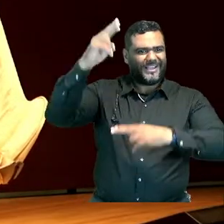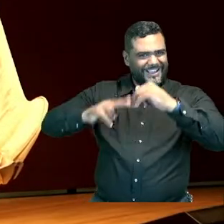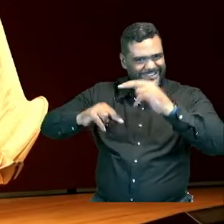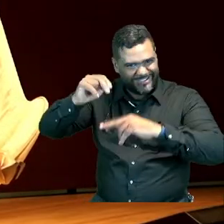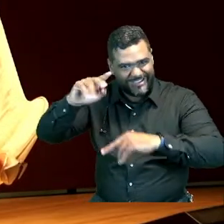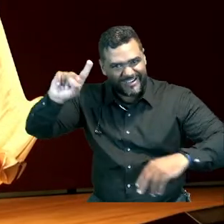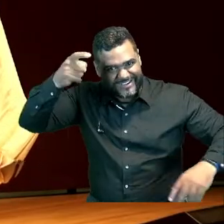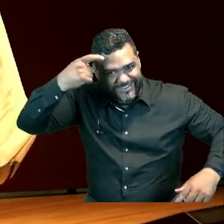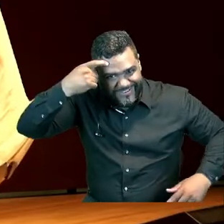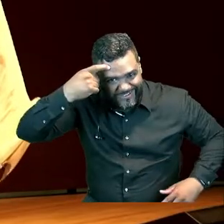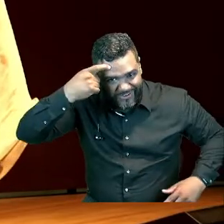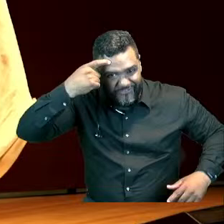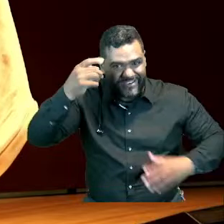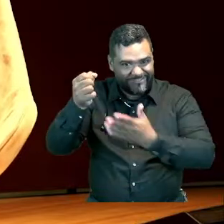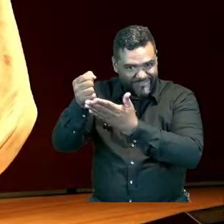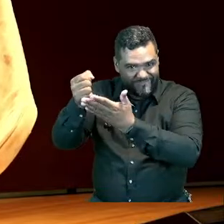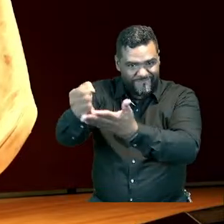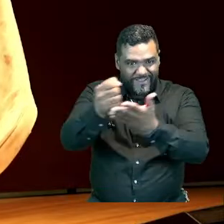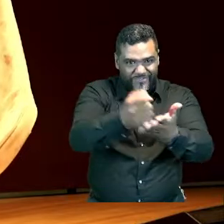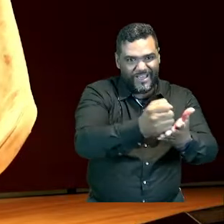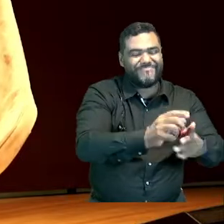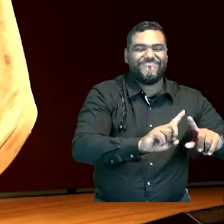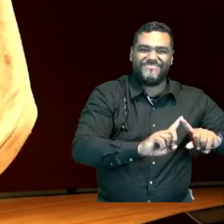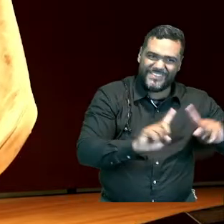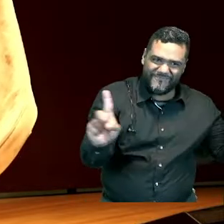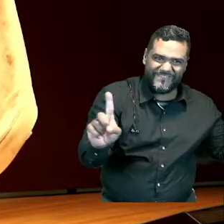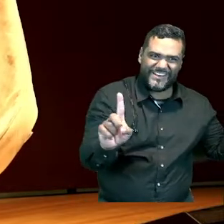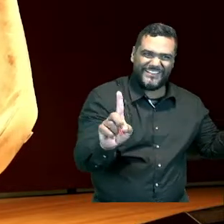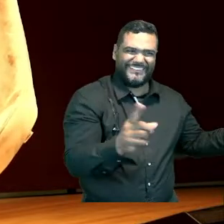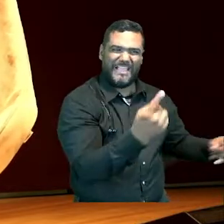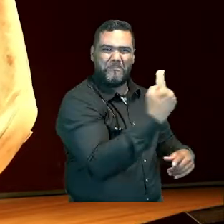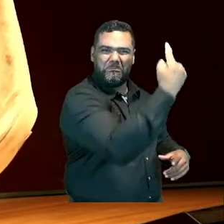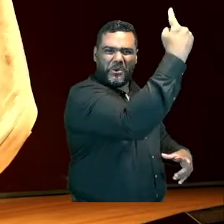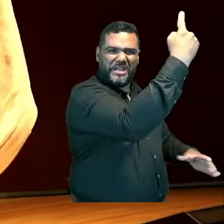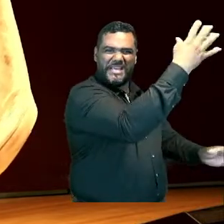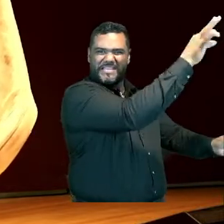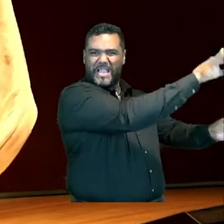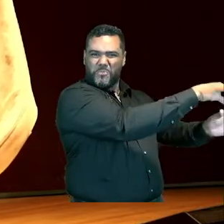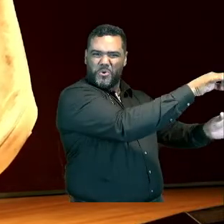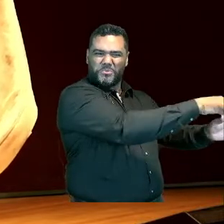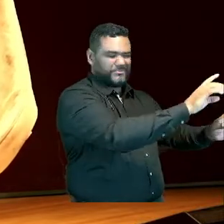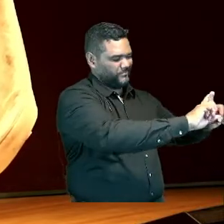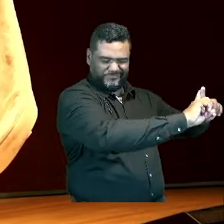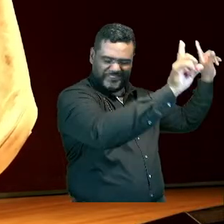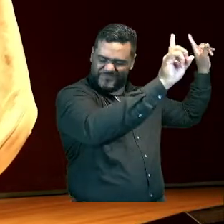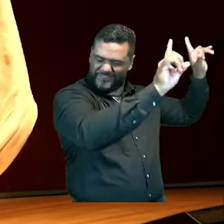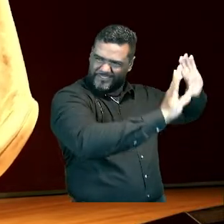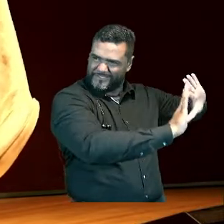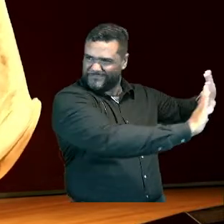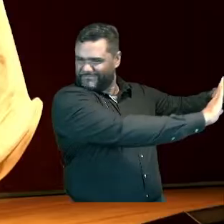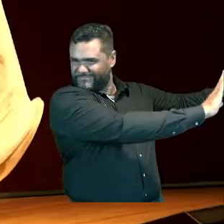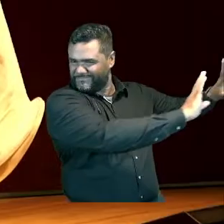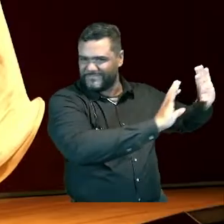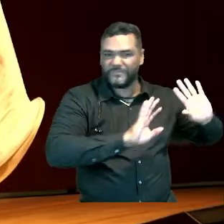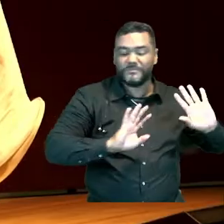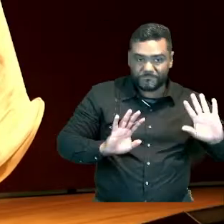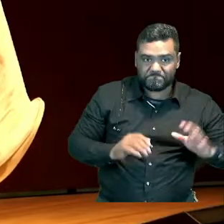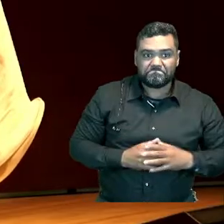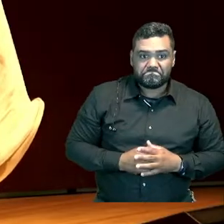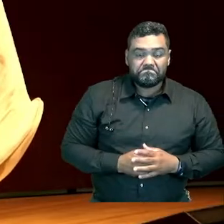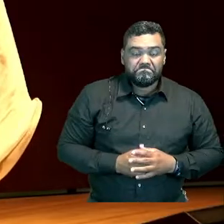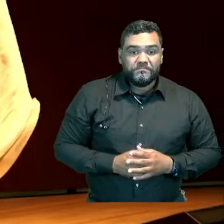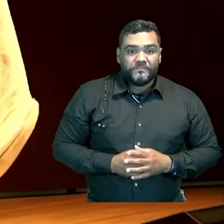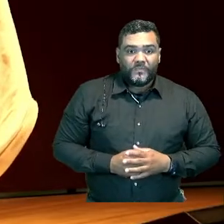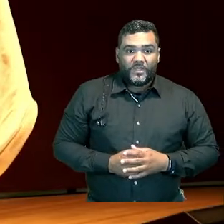policies and not assistance policies. I will briefly introduce each one of